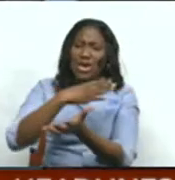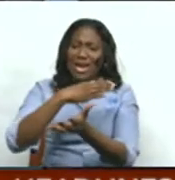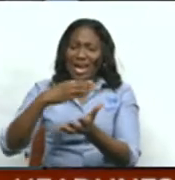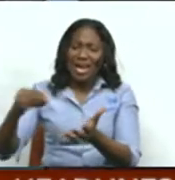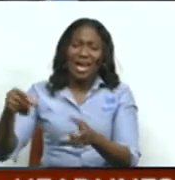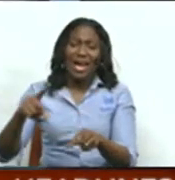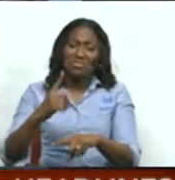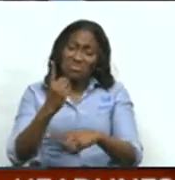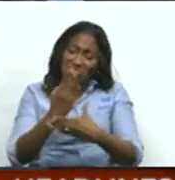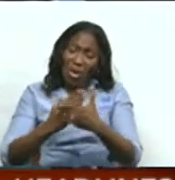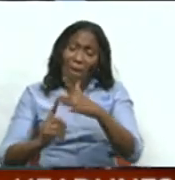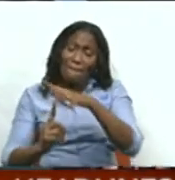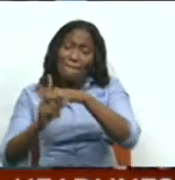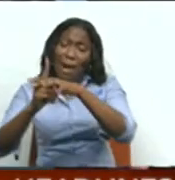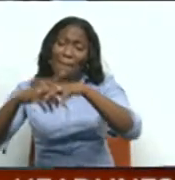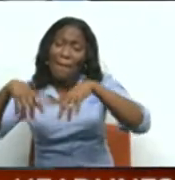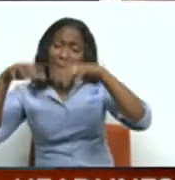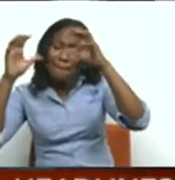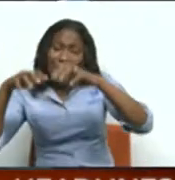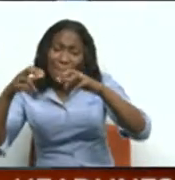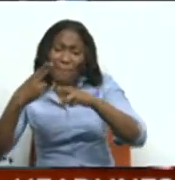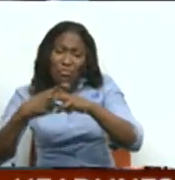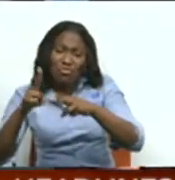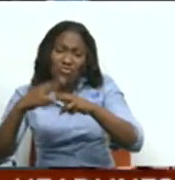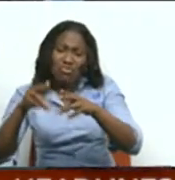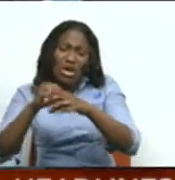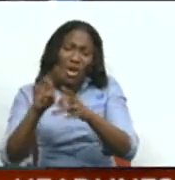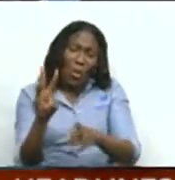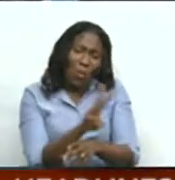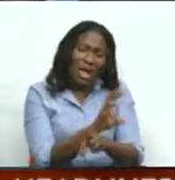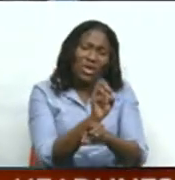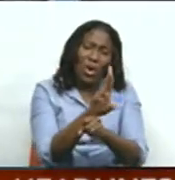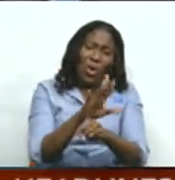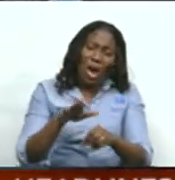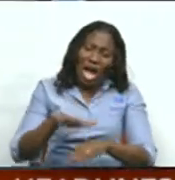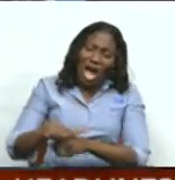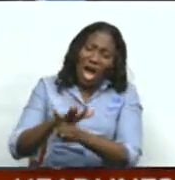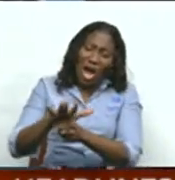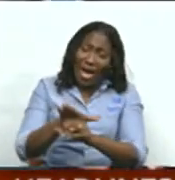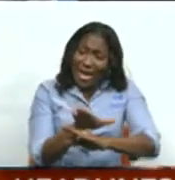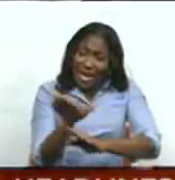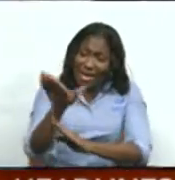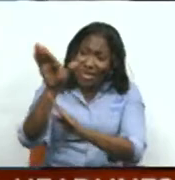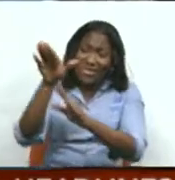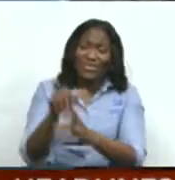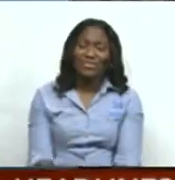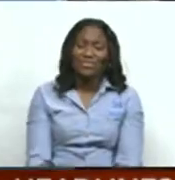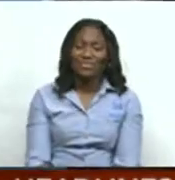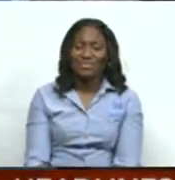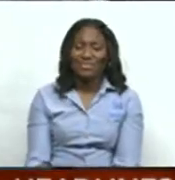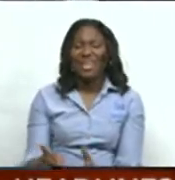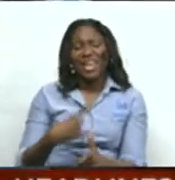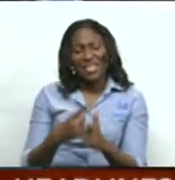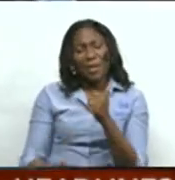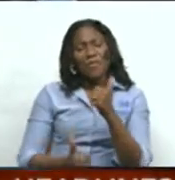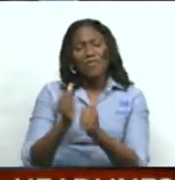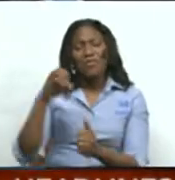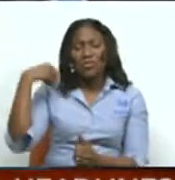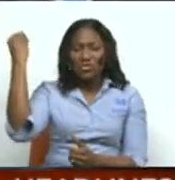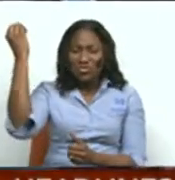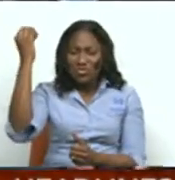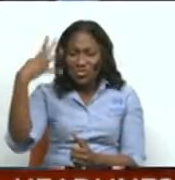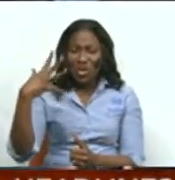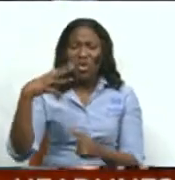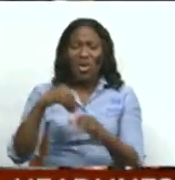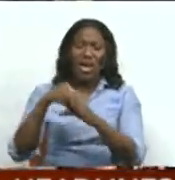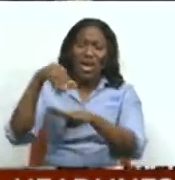isolated pop-up showers favoring those same areas, western and hilly parts of the country. Then we will get mostly sunny conditions by the